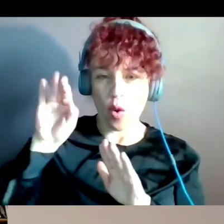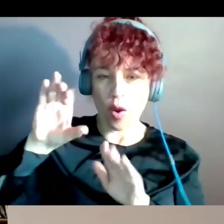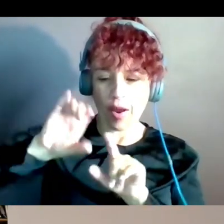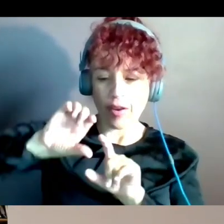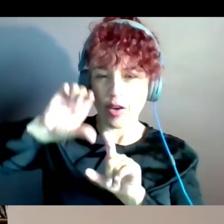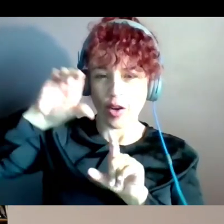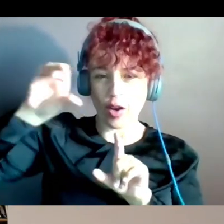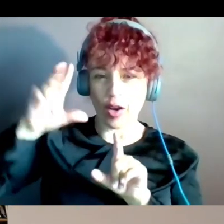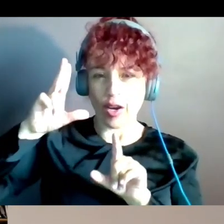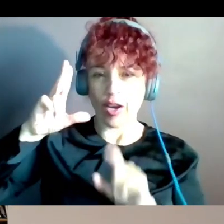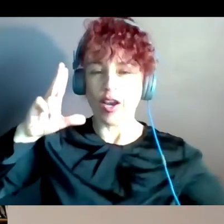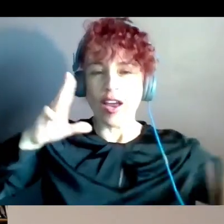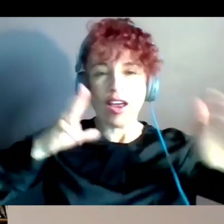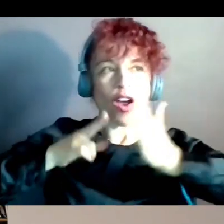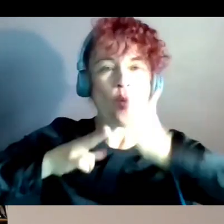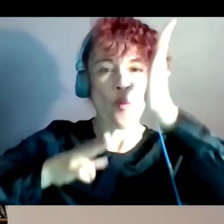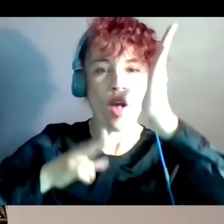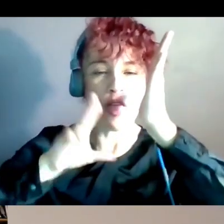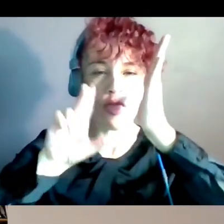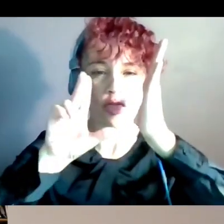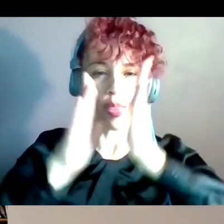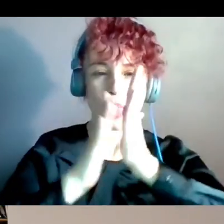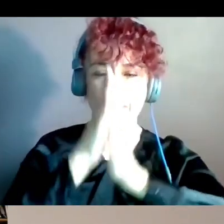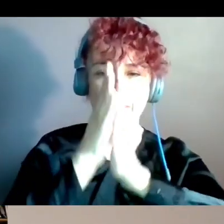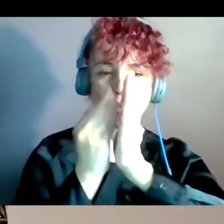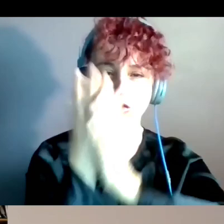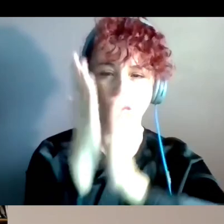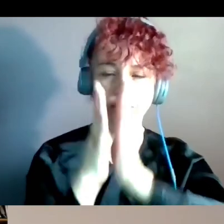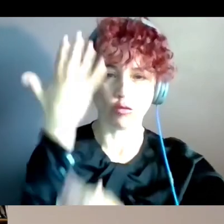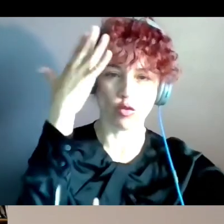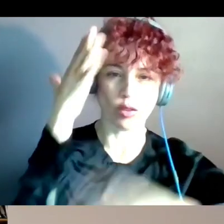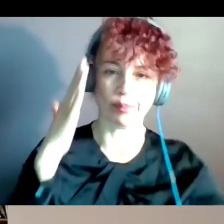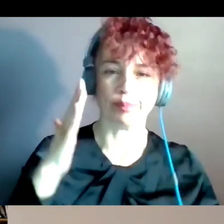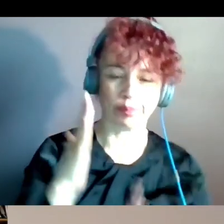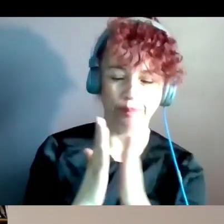the top of the tree or the end of the branch, you're cutting